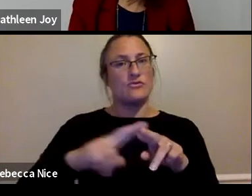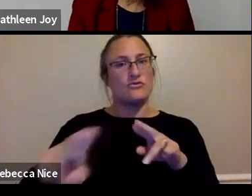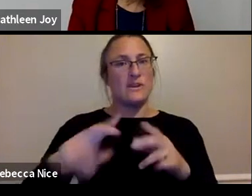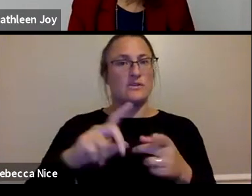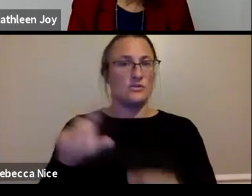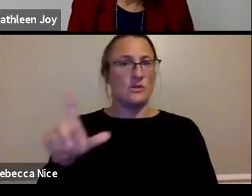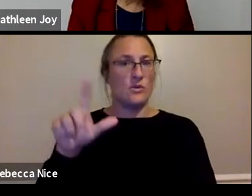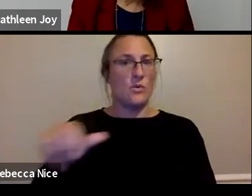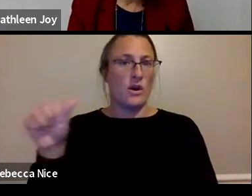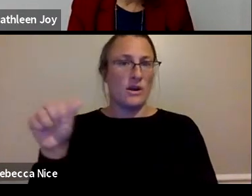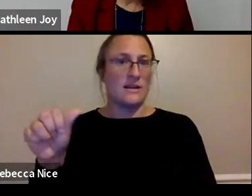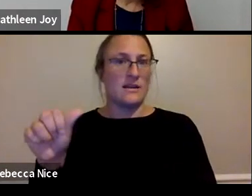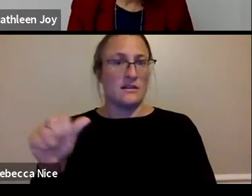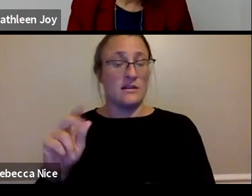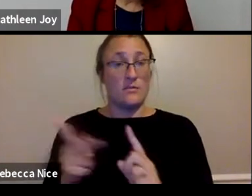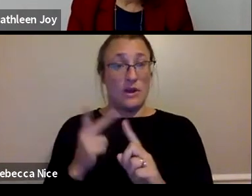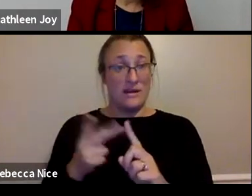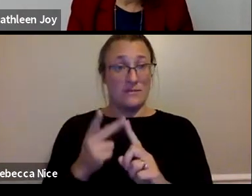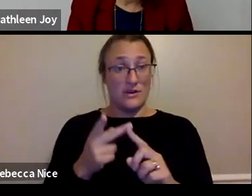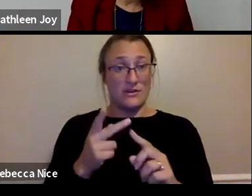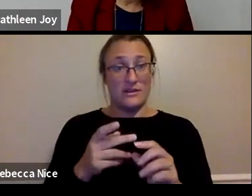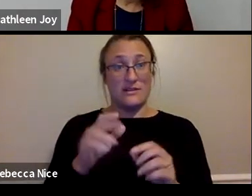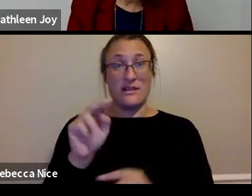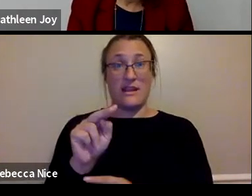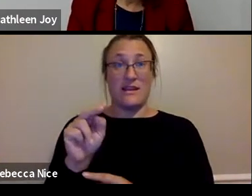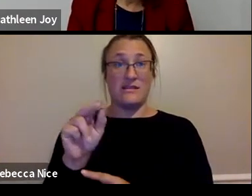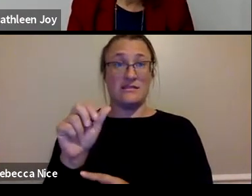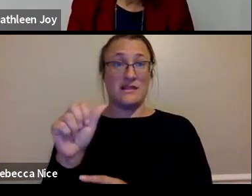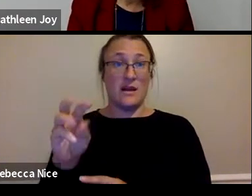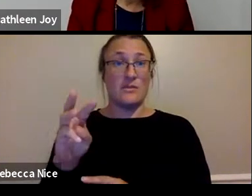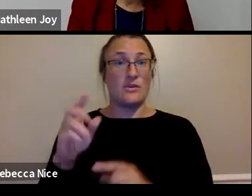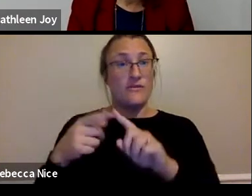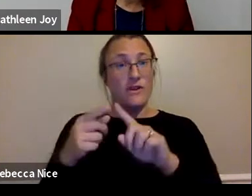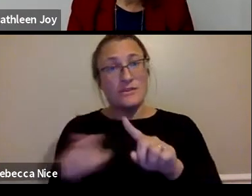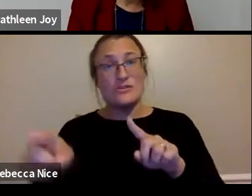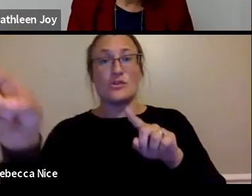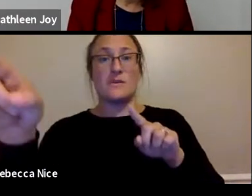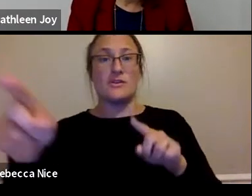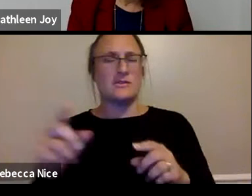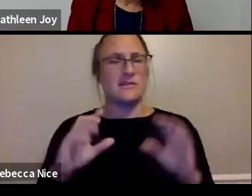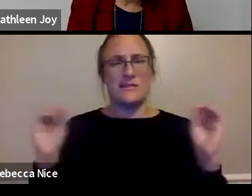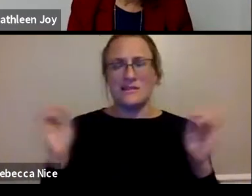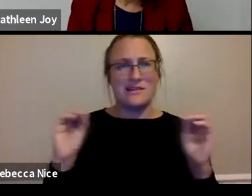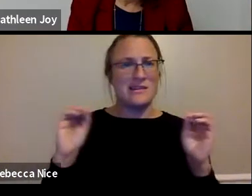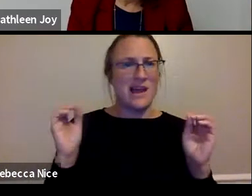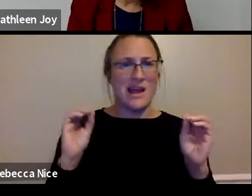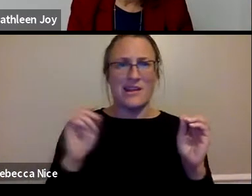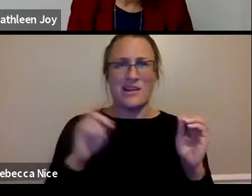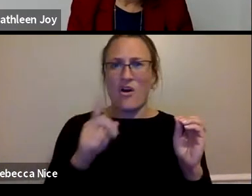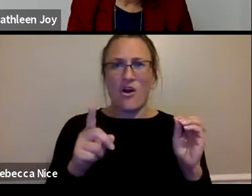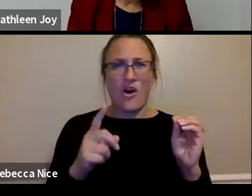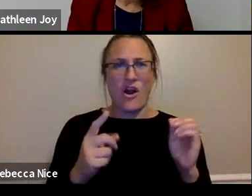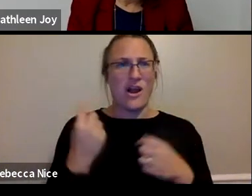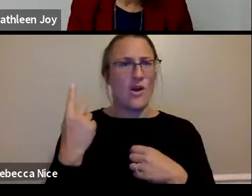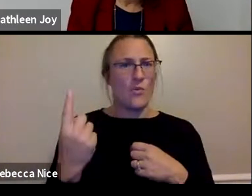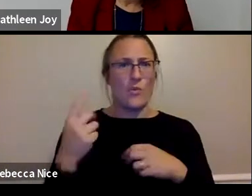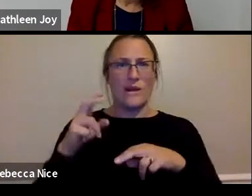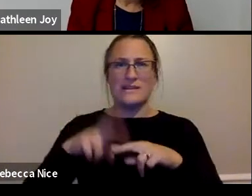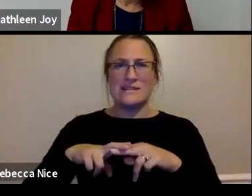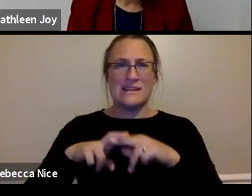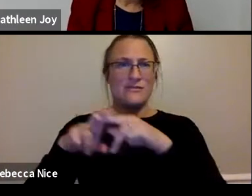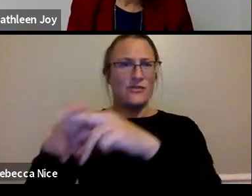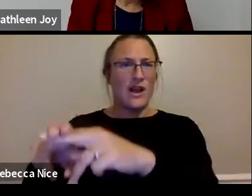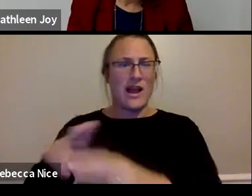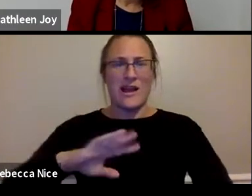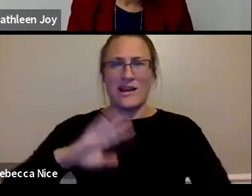primary one was extending the N and W lines from its terminus. None are or were a one-seat ride unless